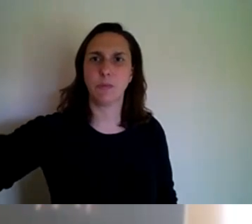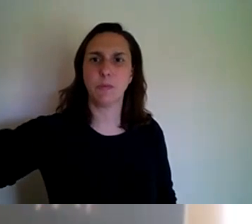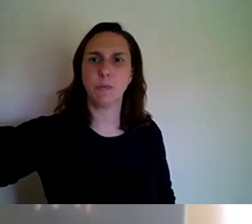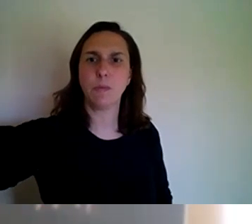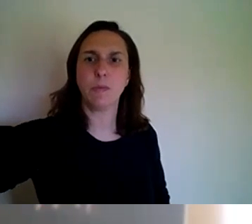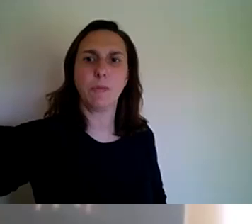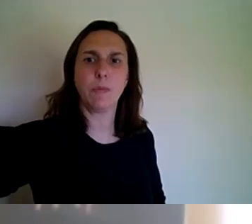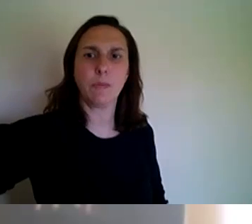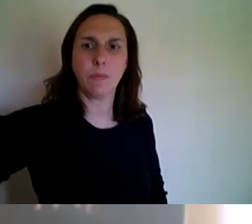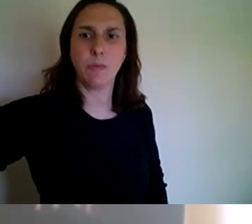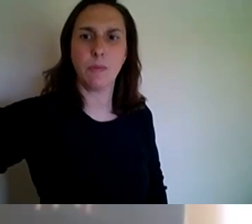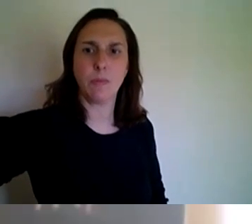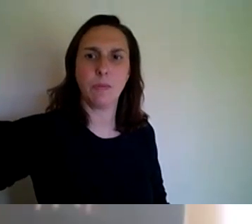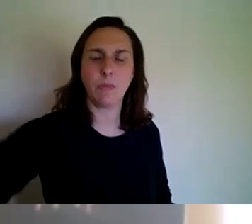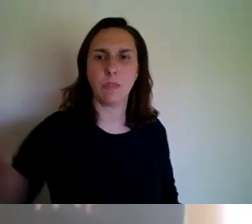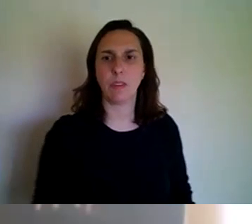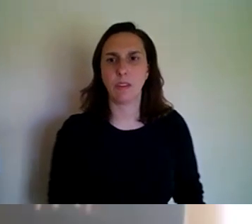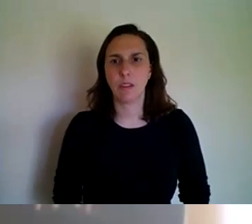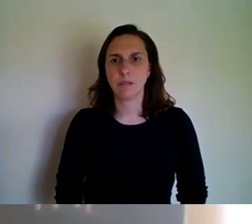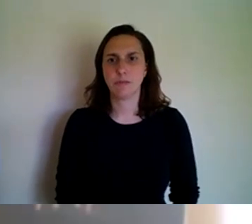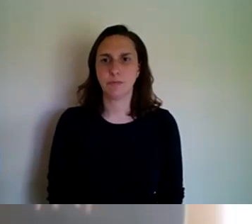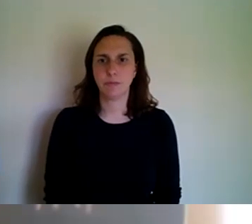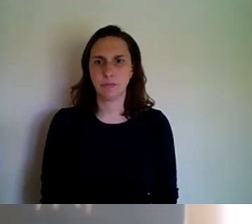Yeah, let's look at some models.